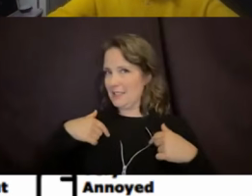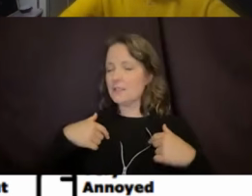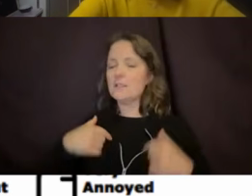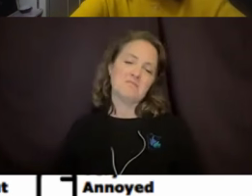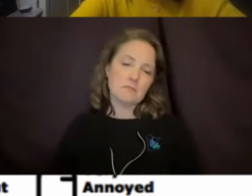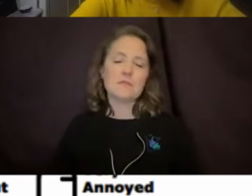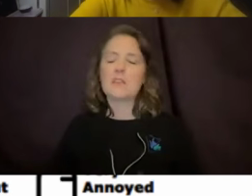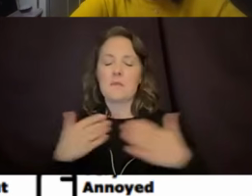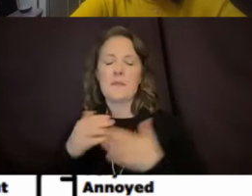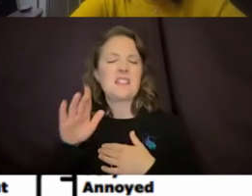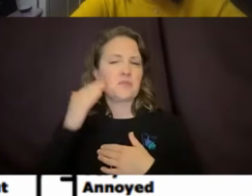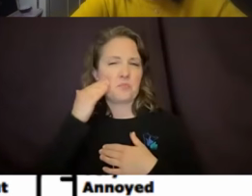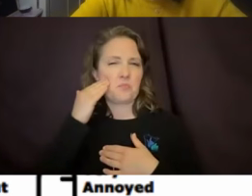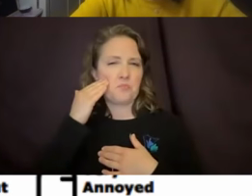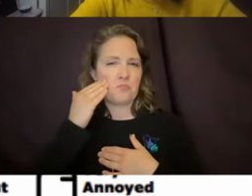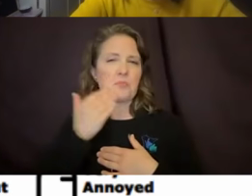aware of as well.